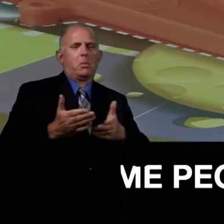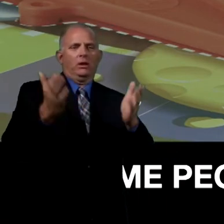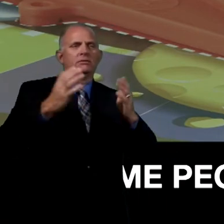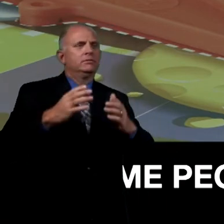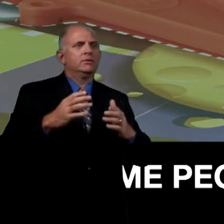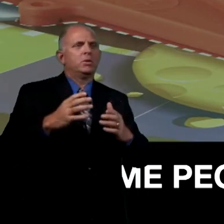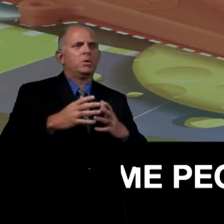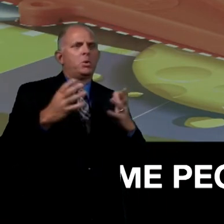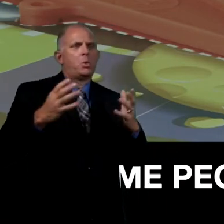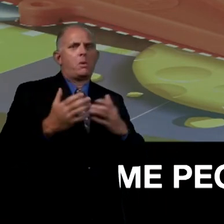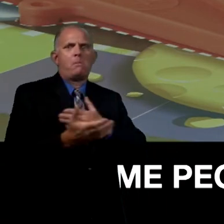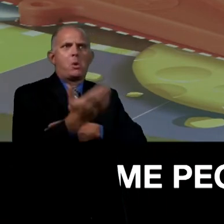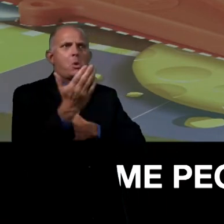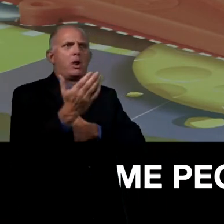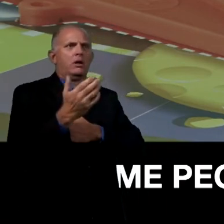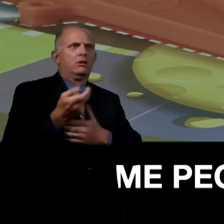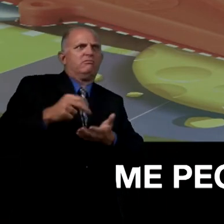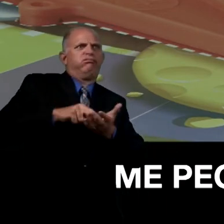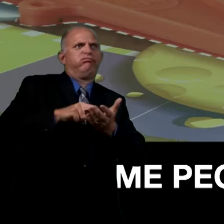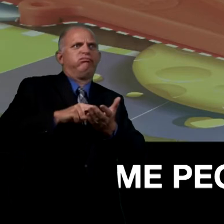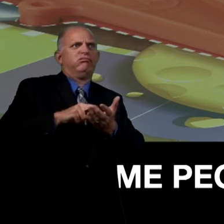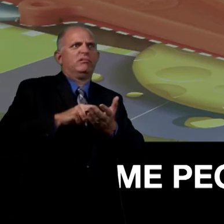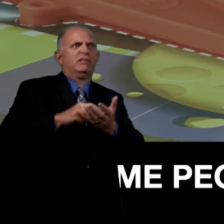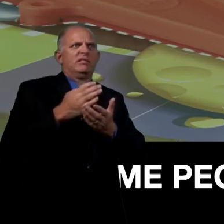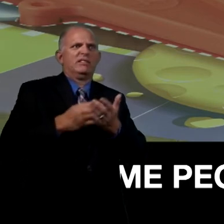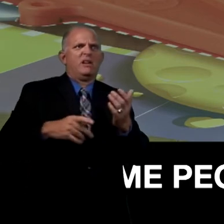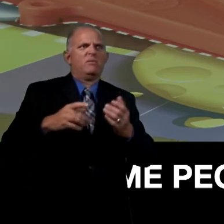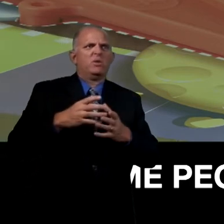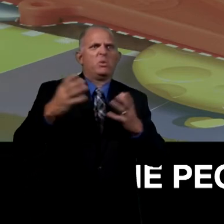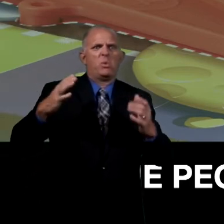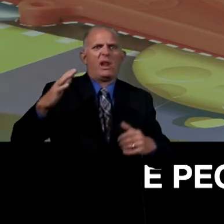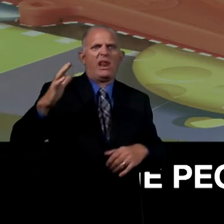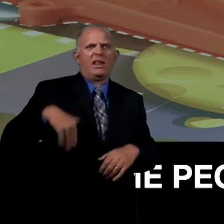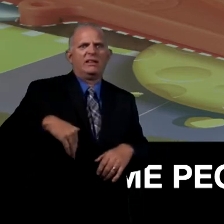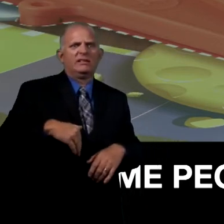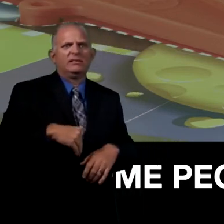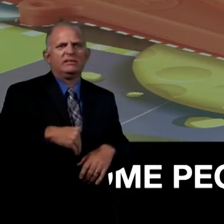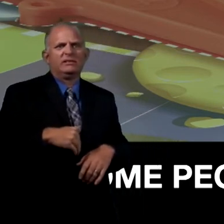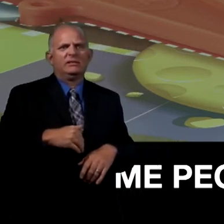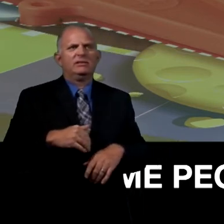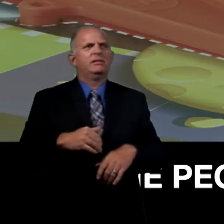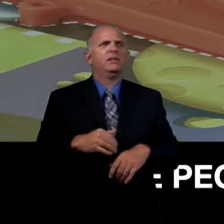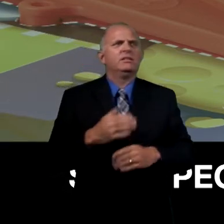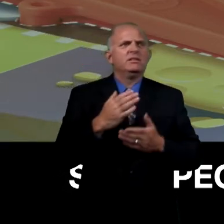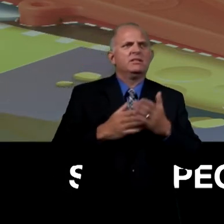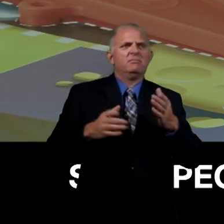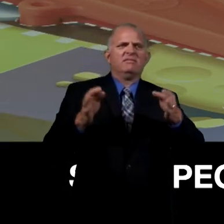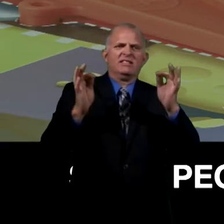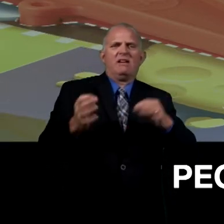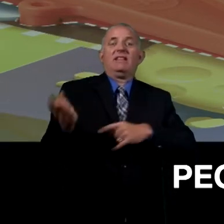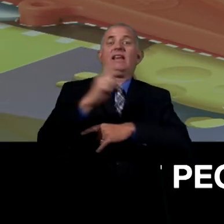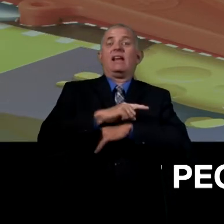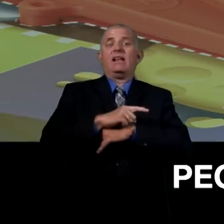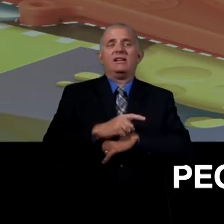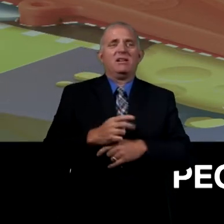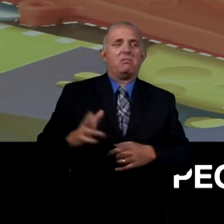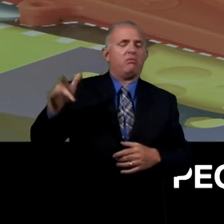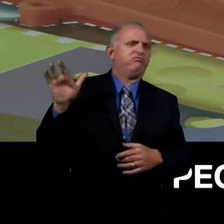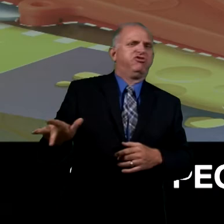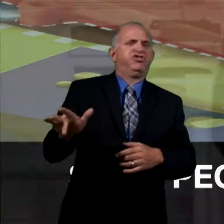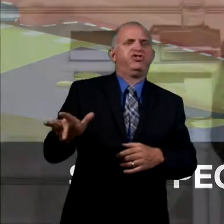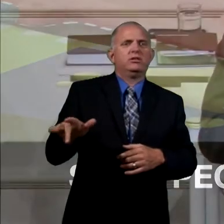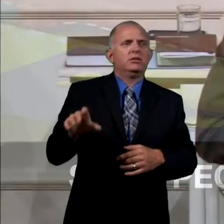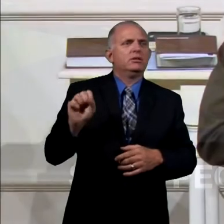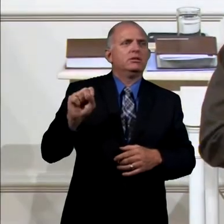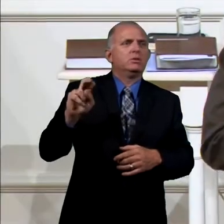morning. You get out of bed, and some of you get out of bed a little later. Have you ever done that? The first decision of the day, you hit the snooze button. Never done that before? That's